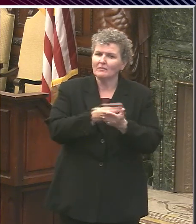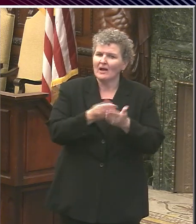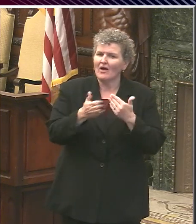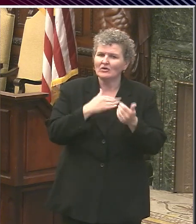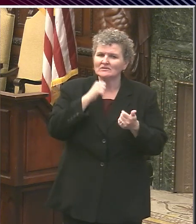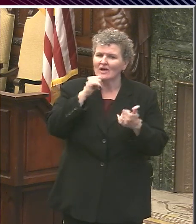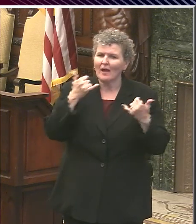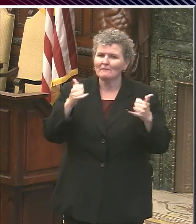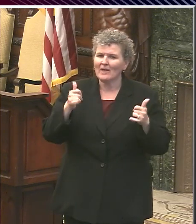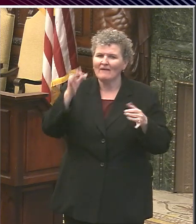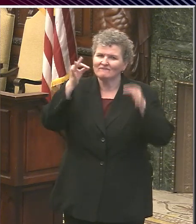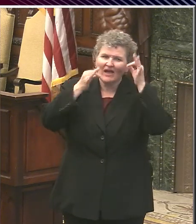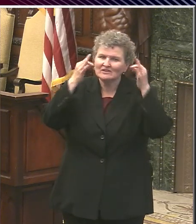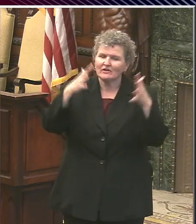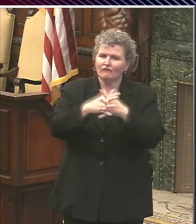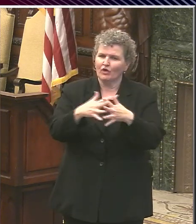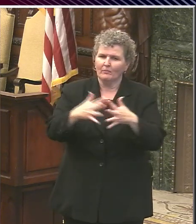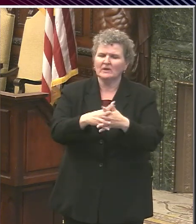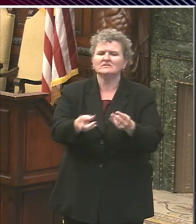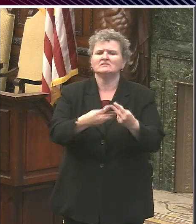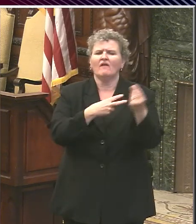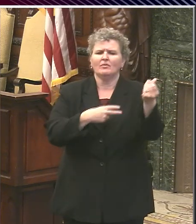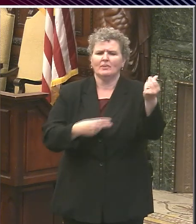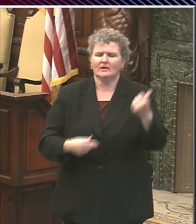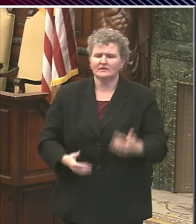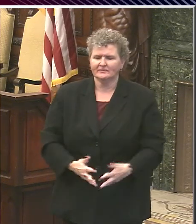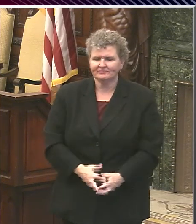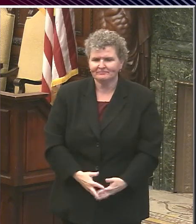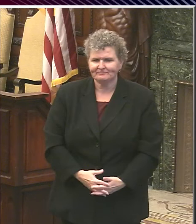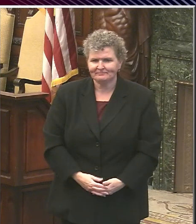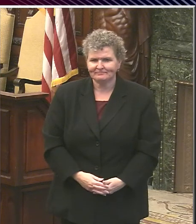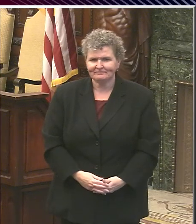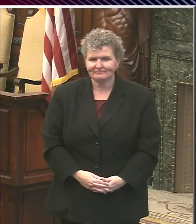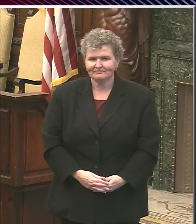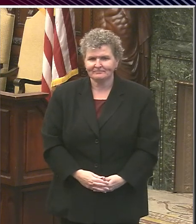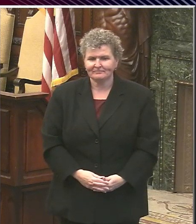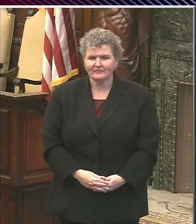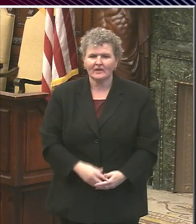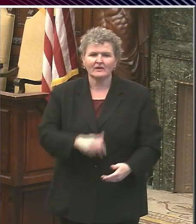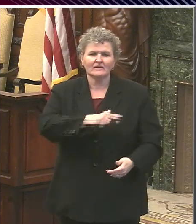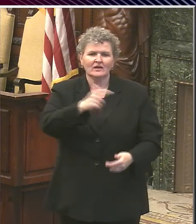Okay, thank you, Martin. We're going to go back to Natasha Brown with CBS 3.